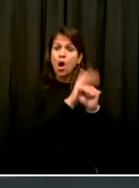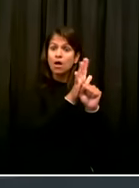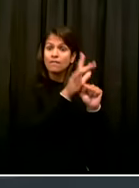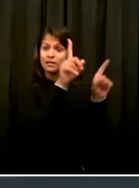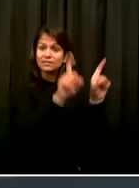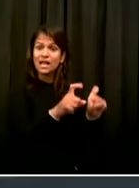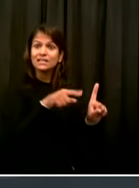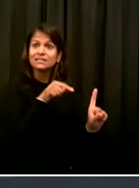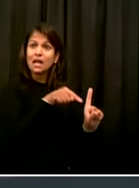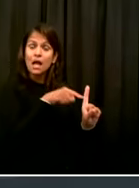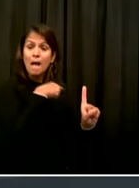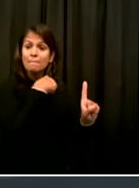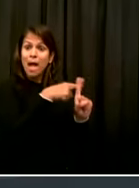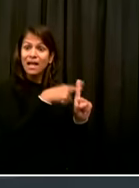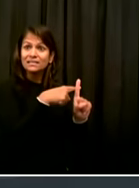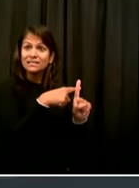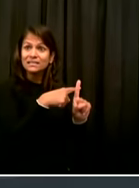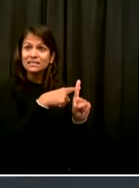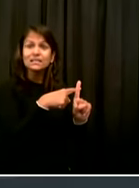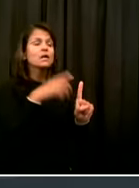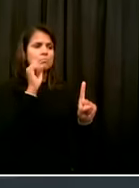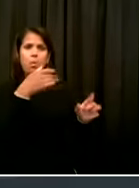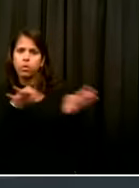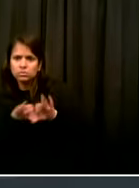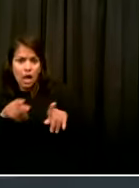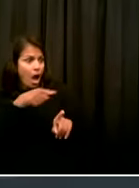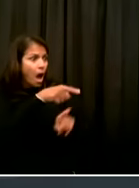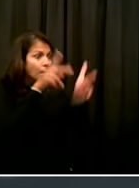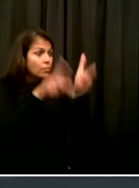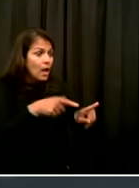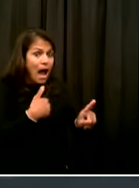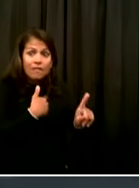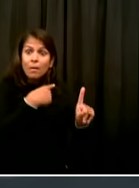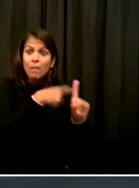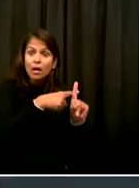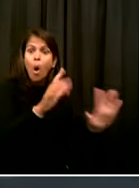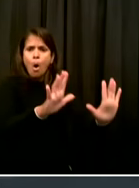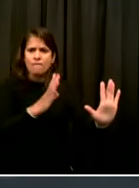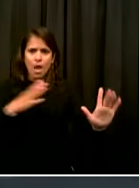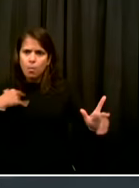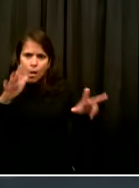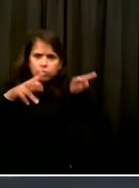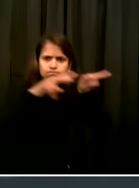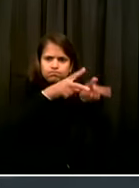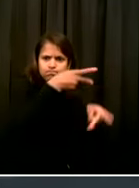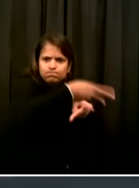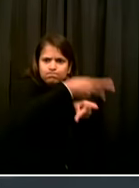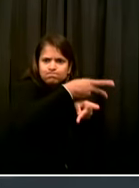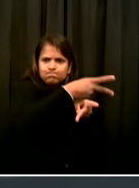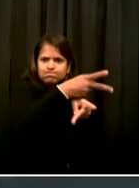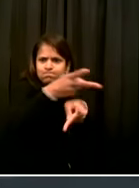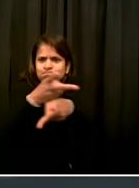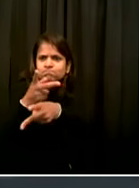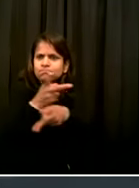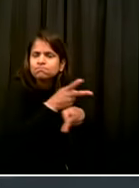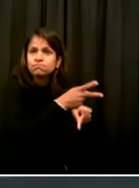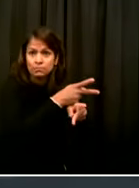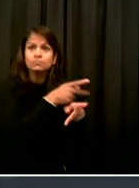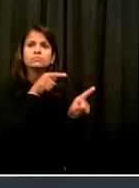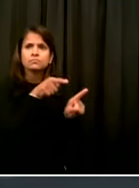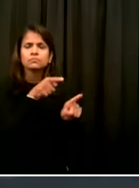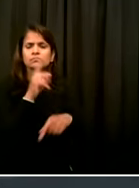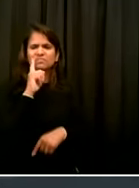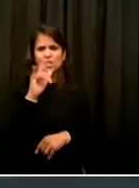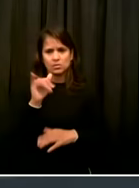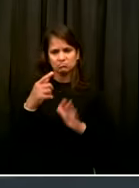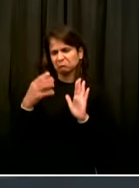flu season, we need to be able to distinguish flu patients, who often have COVID-like symptoms, from COVID patients to